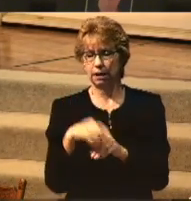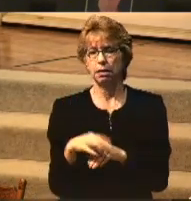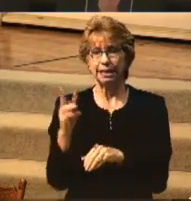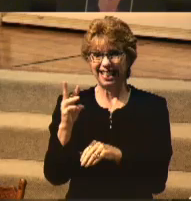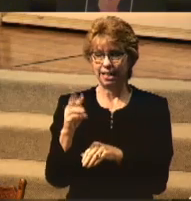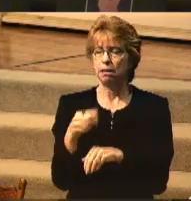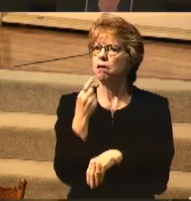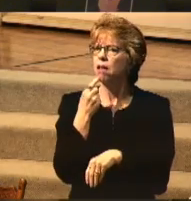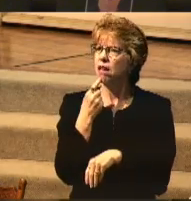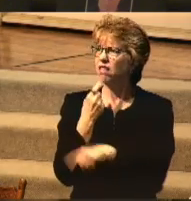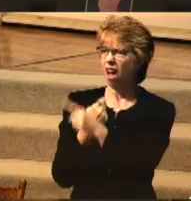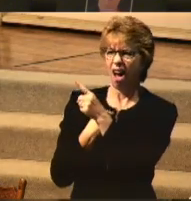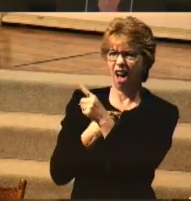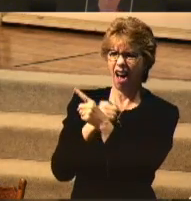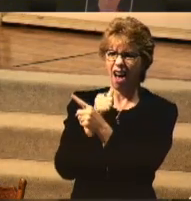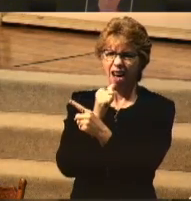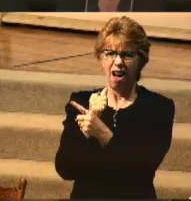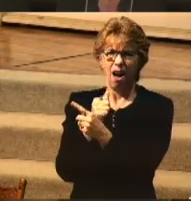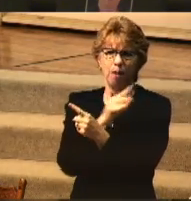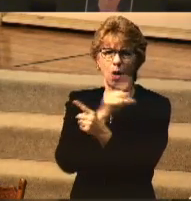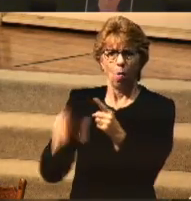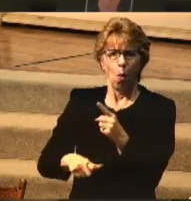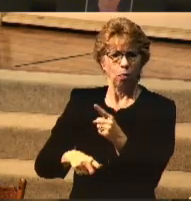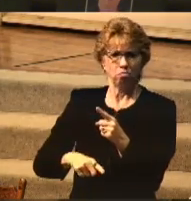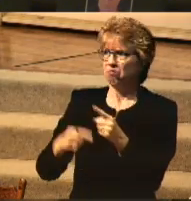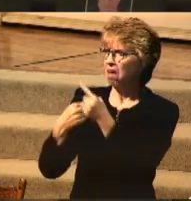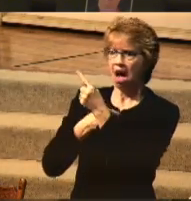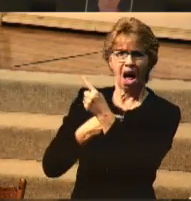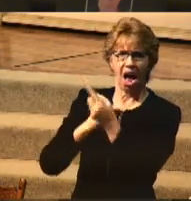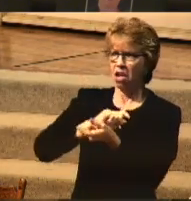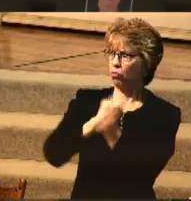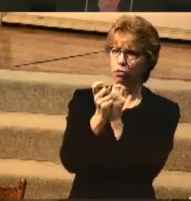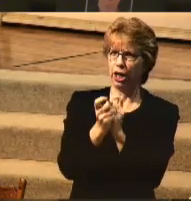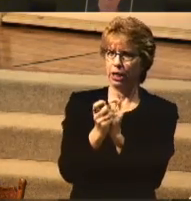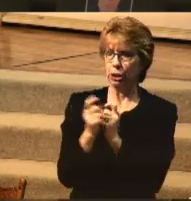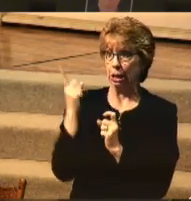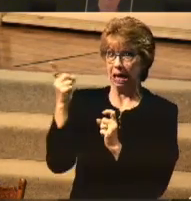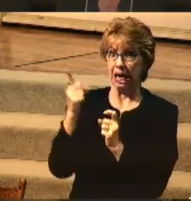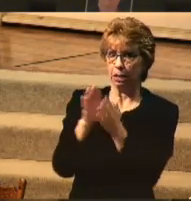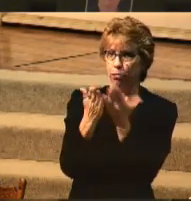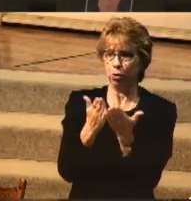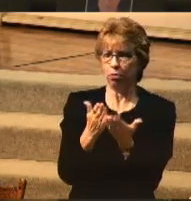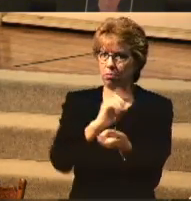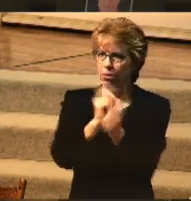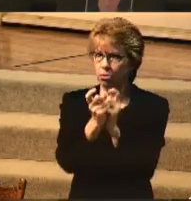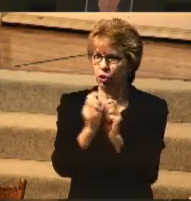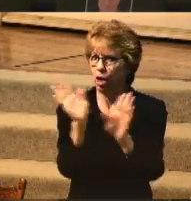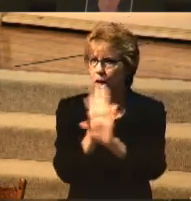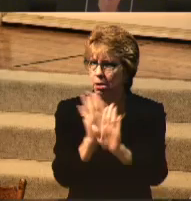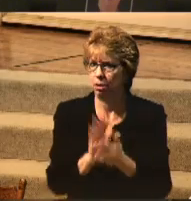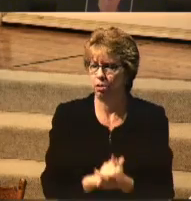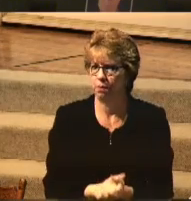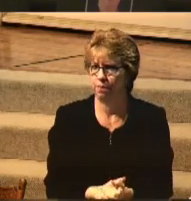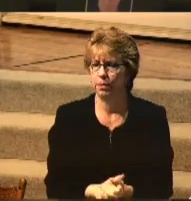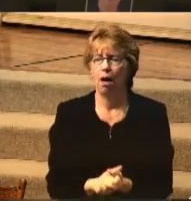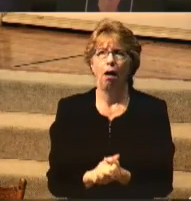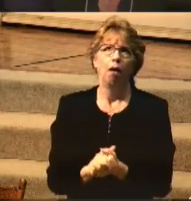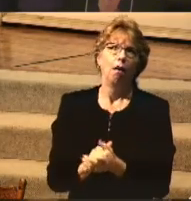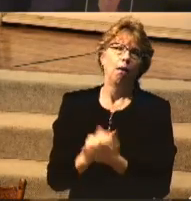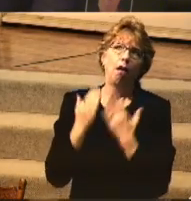change not." I change not. His book doesn't change. You know, I'm so very grateful and